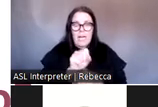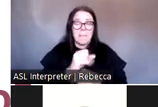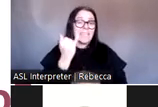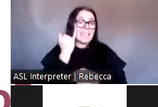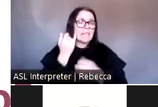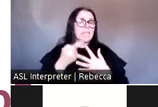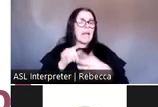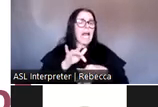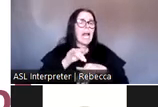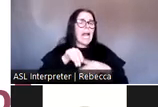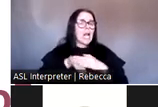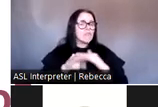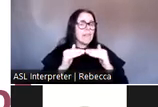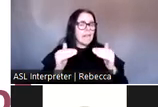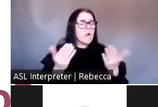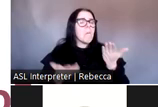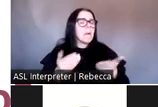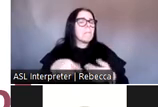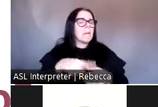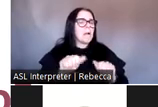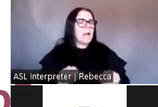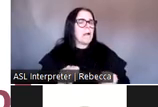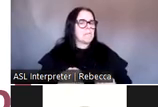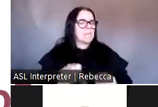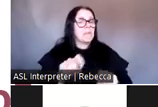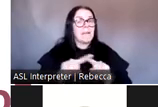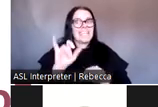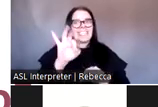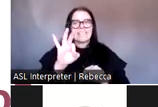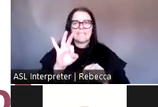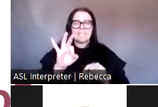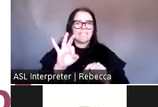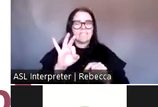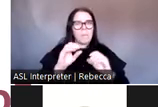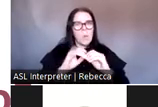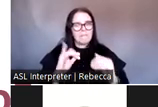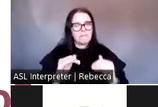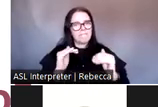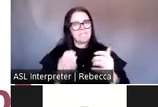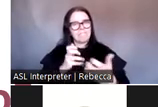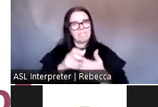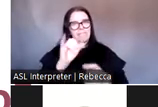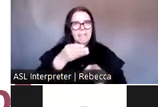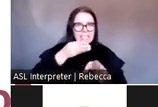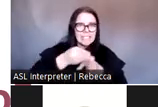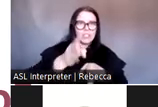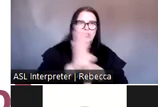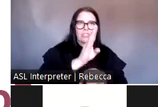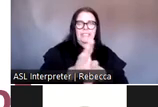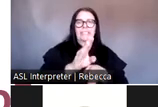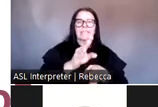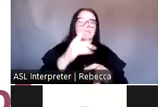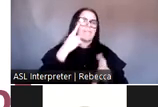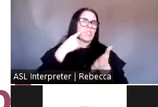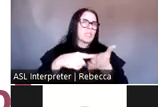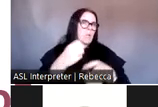micro-credential, perhaps they do have the capacity. If it's an industry-related micro-credential, say in manufacturing, that